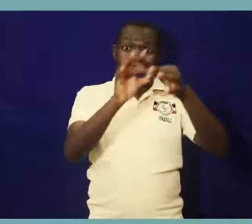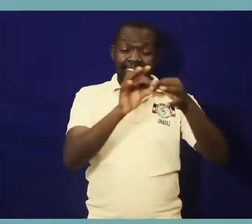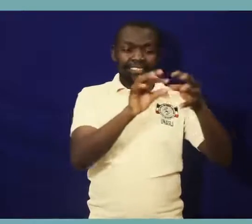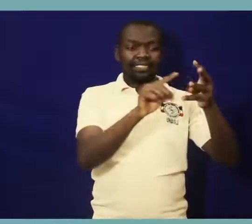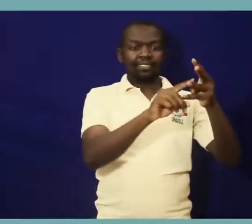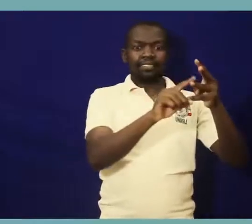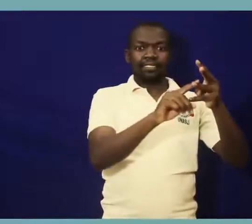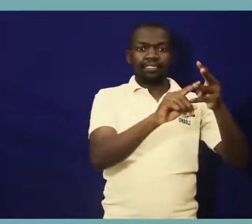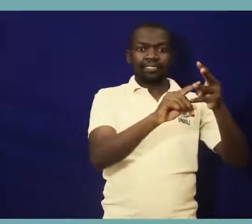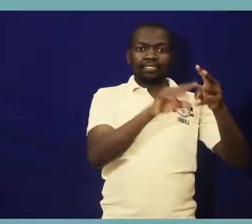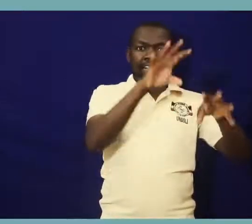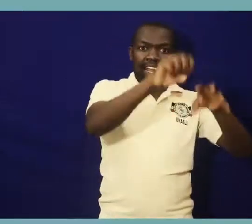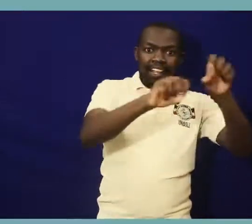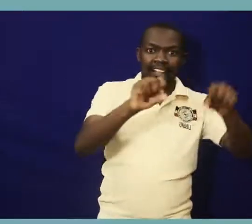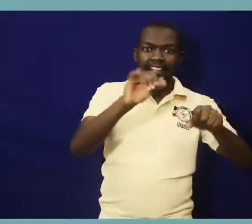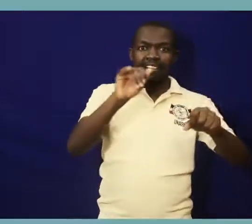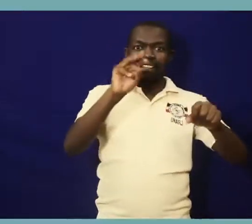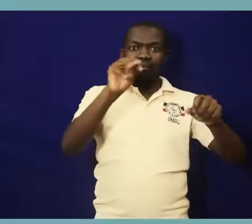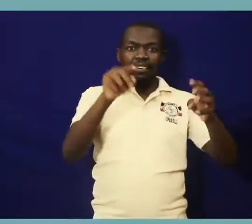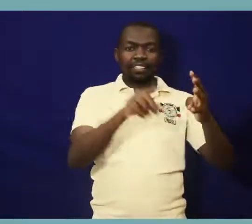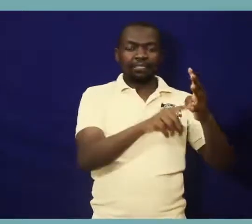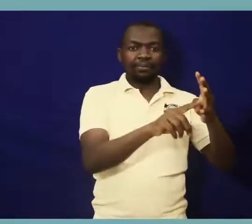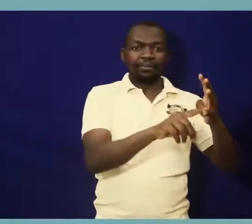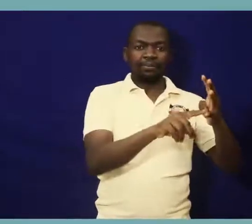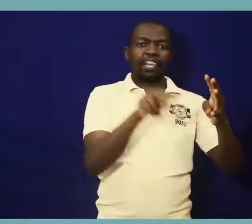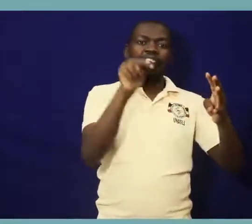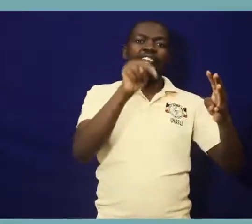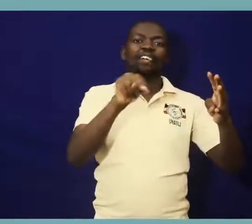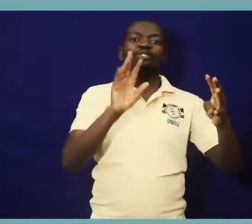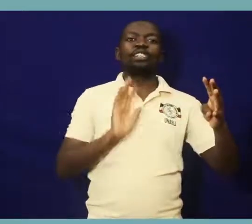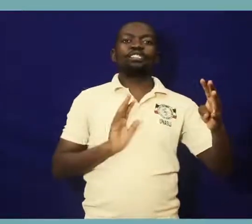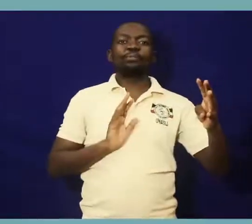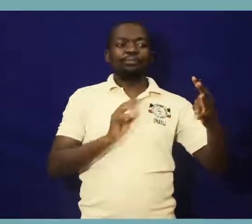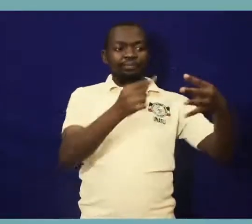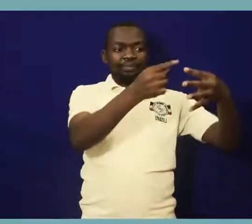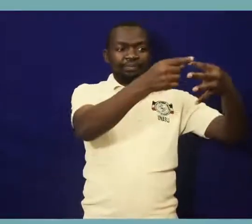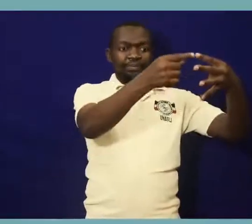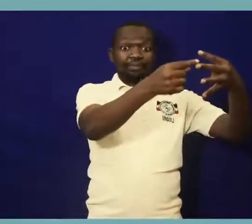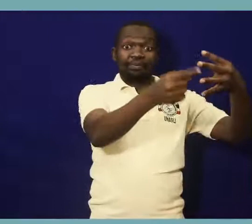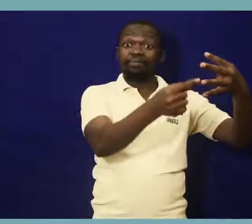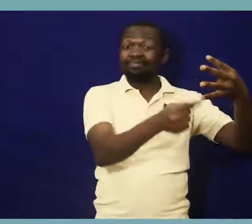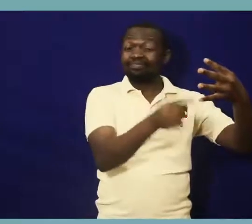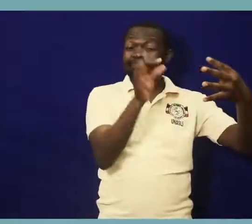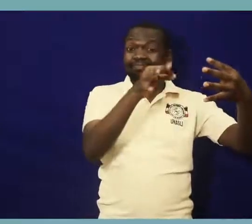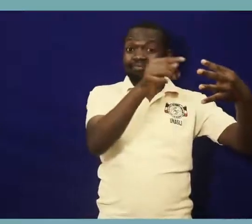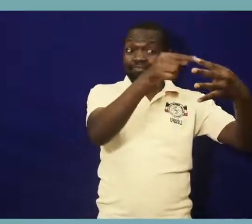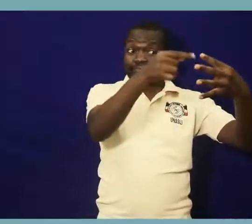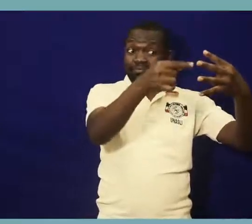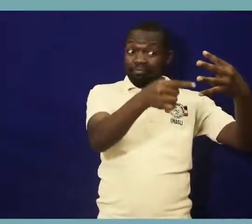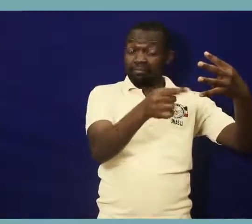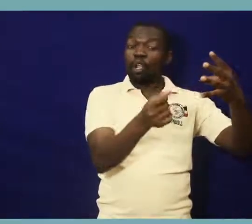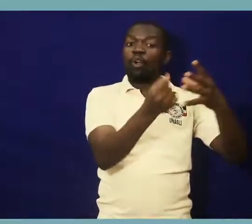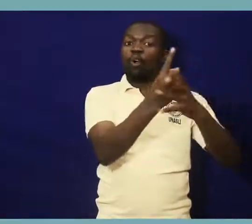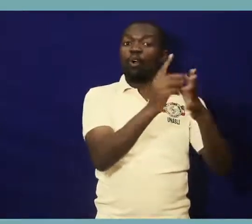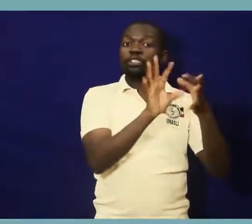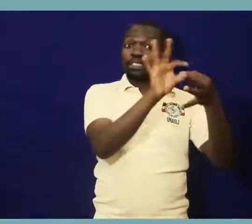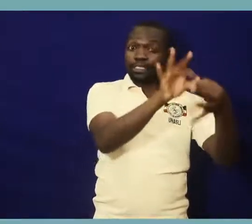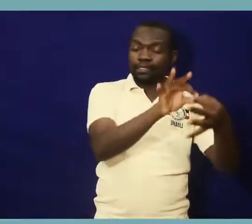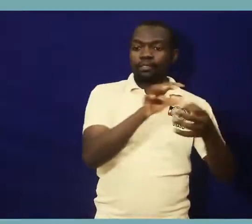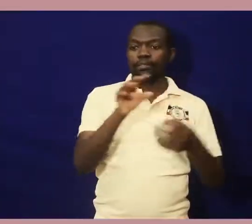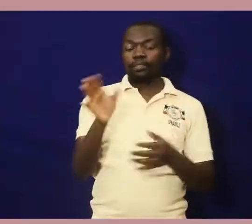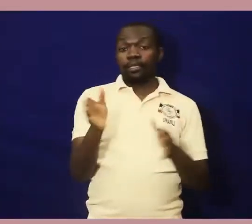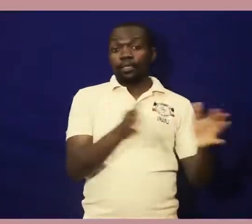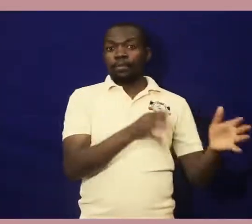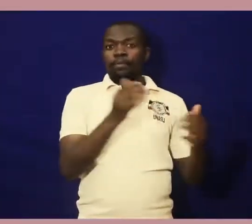go for more information. So, dear friend, let's now look